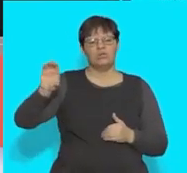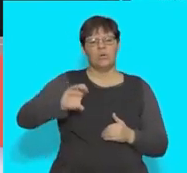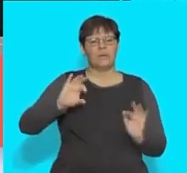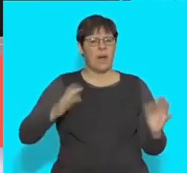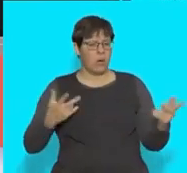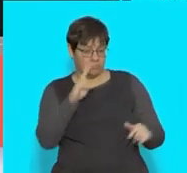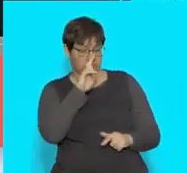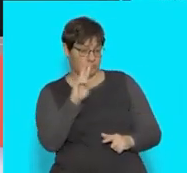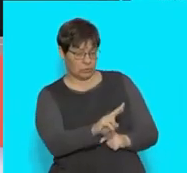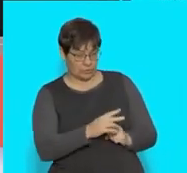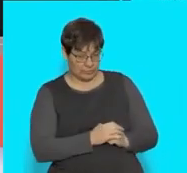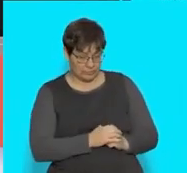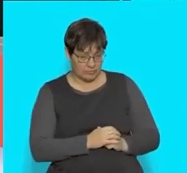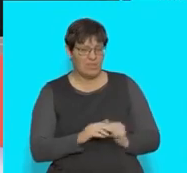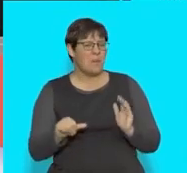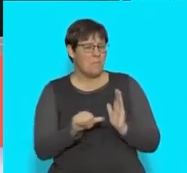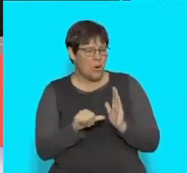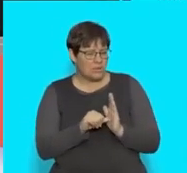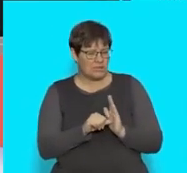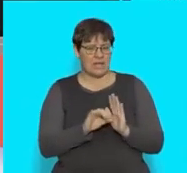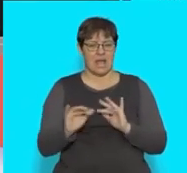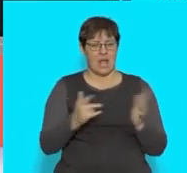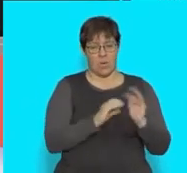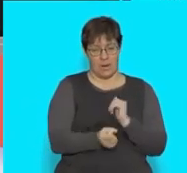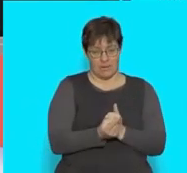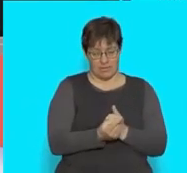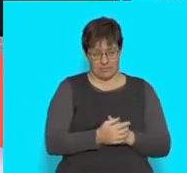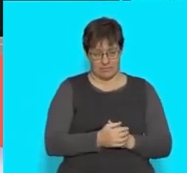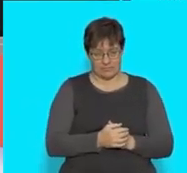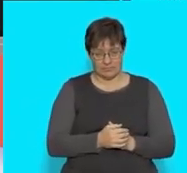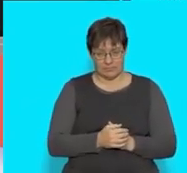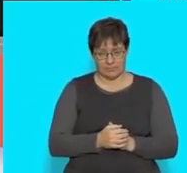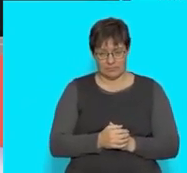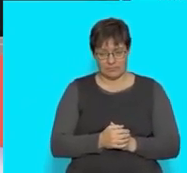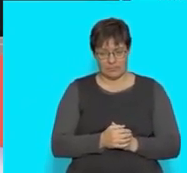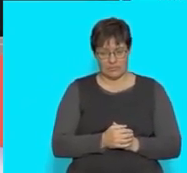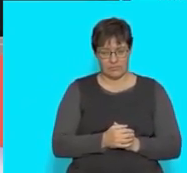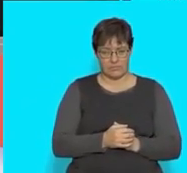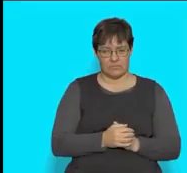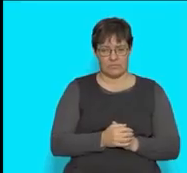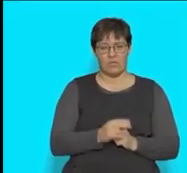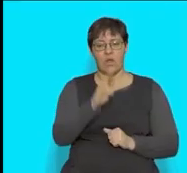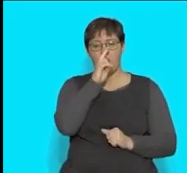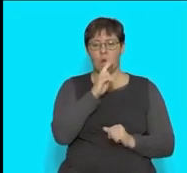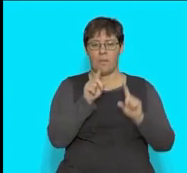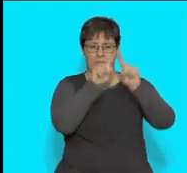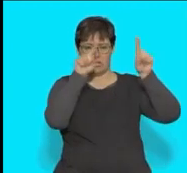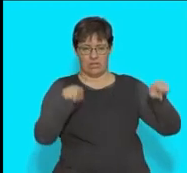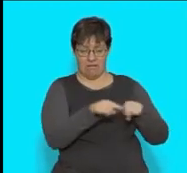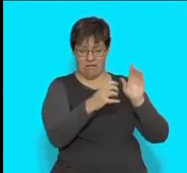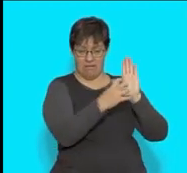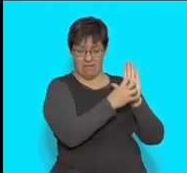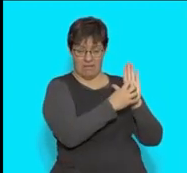Very important, all right, part of how that is going to occur. Now, if we have a look at the diagram over